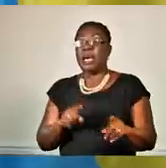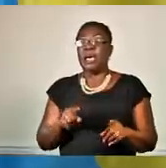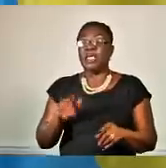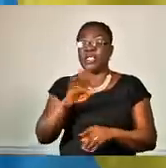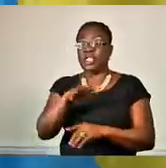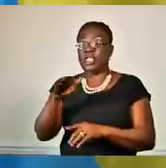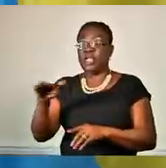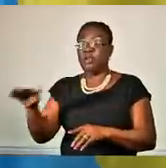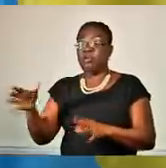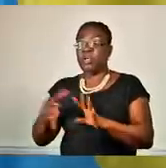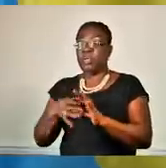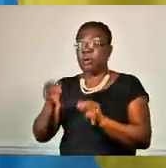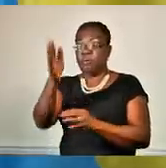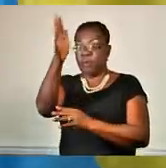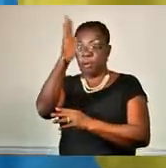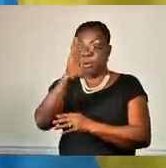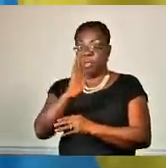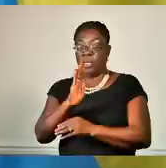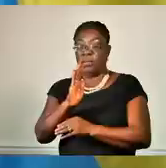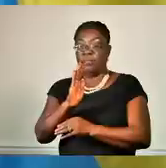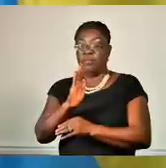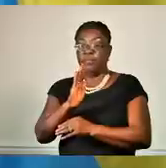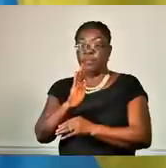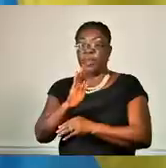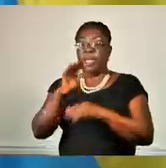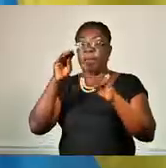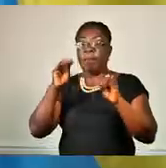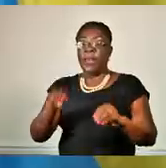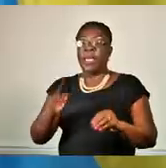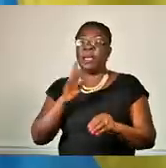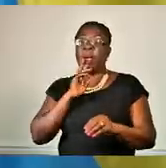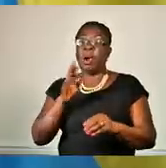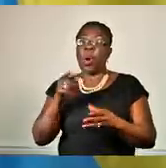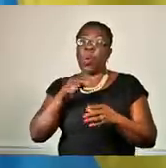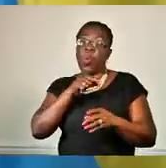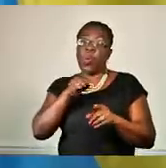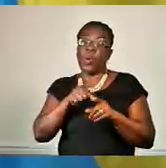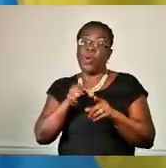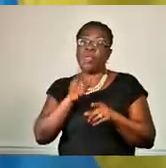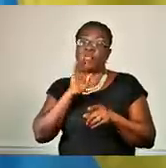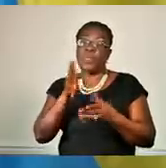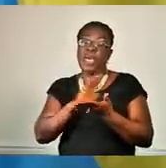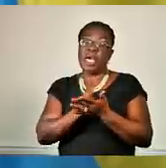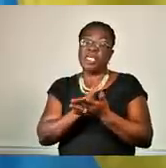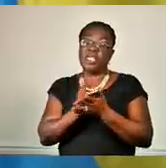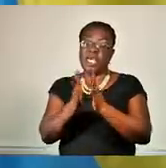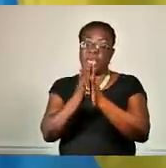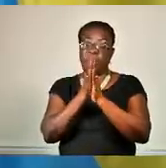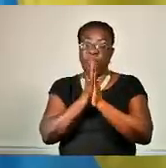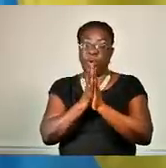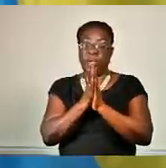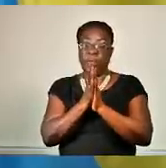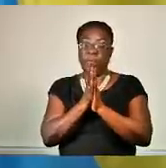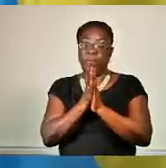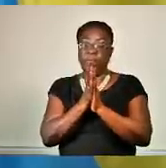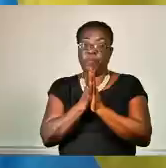god may our words be our shared prayer and resolve